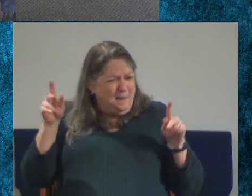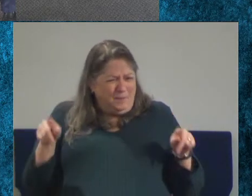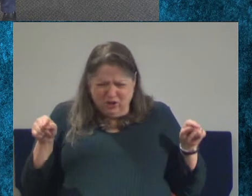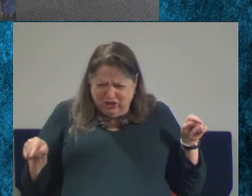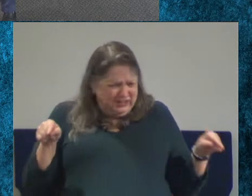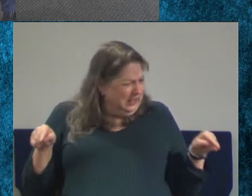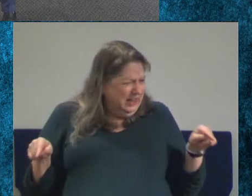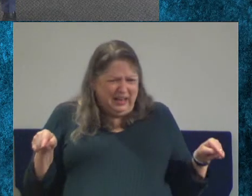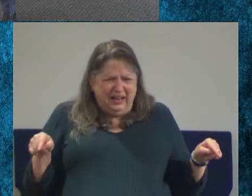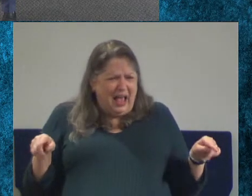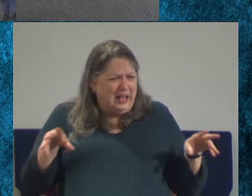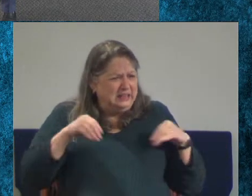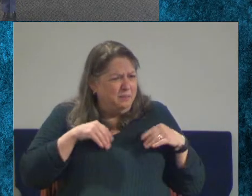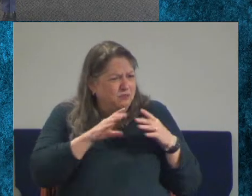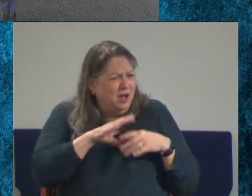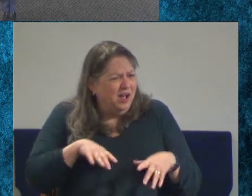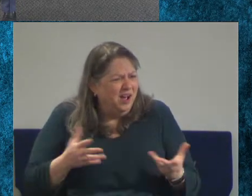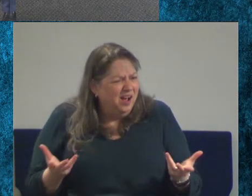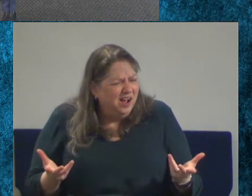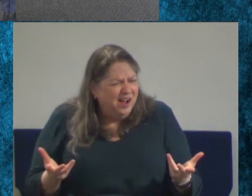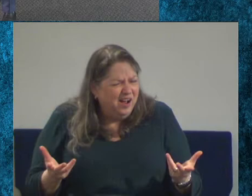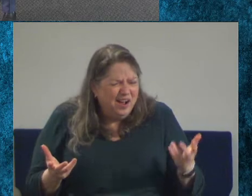unfinished business.